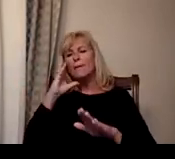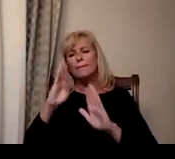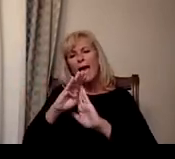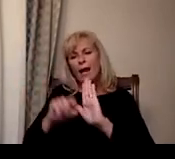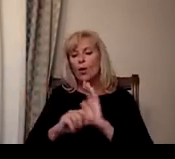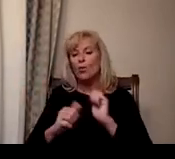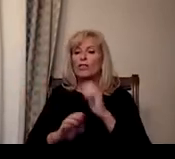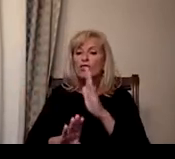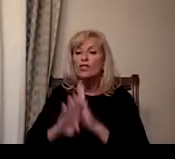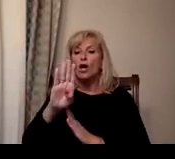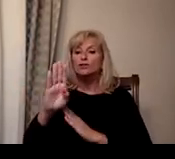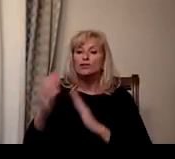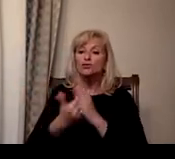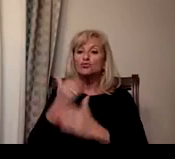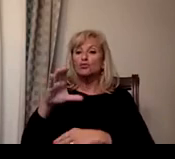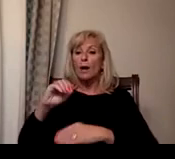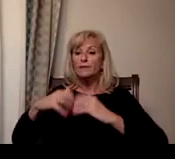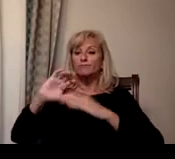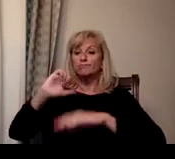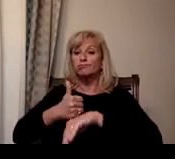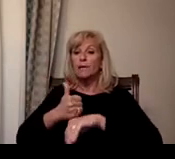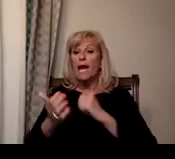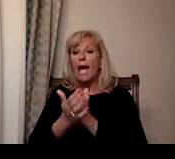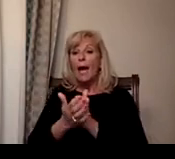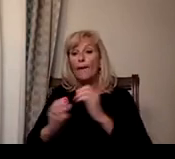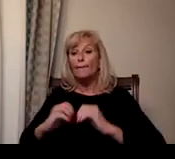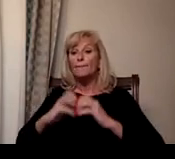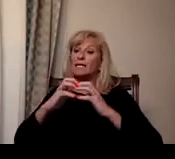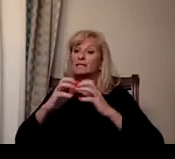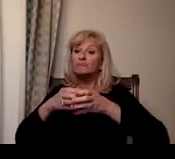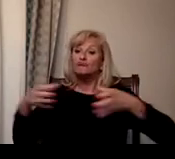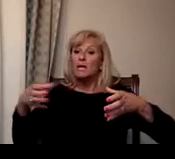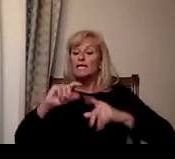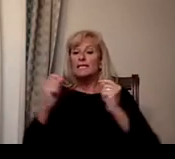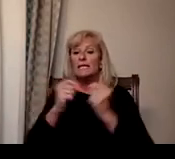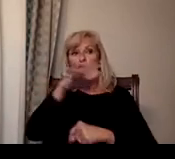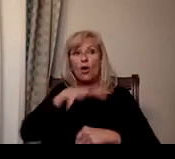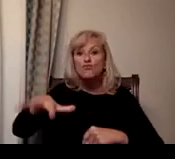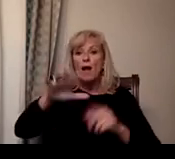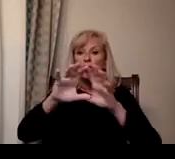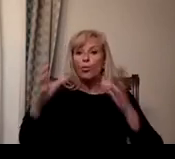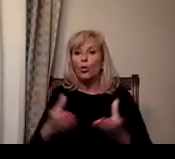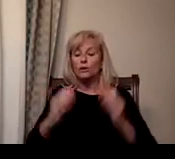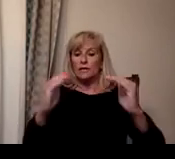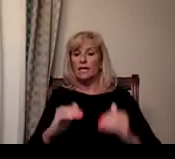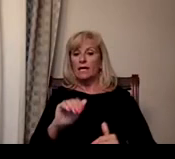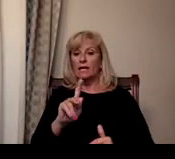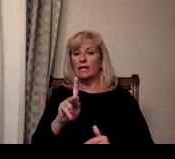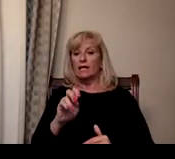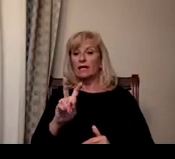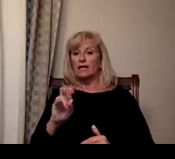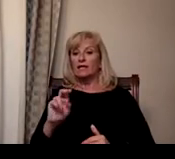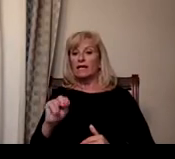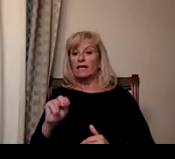and helping teams build teams around the world. Kevin Manley, he's our Chief Technology Officer. You can read a